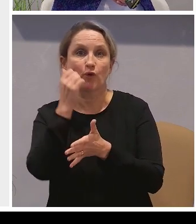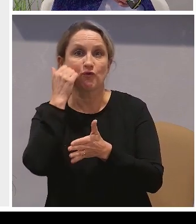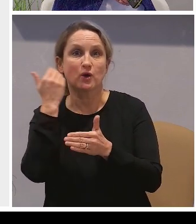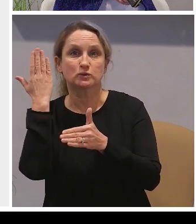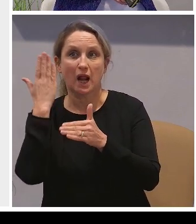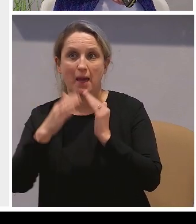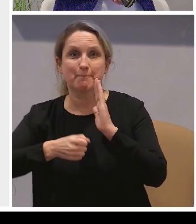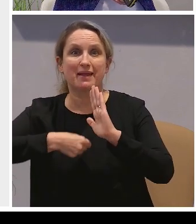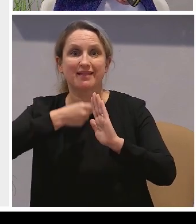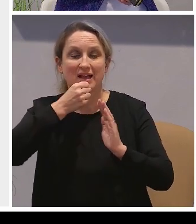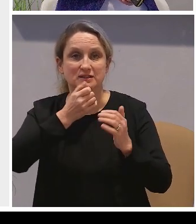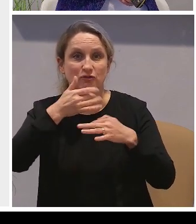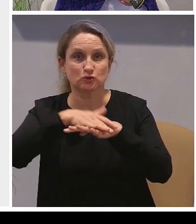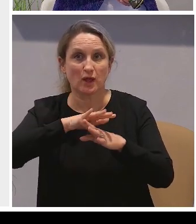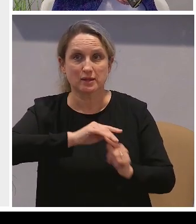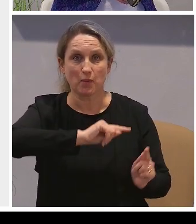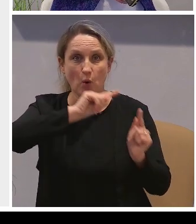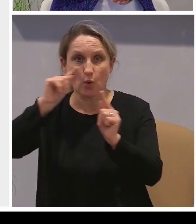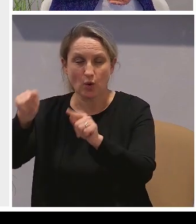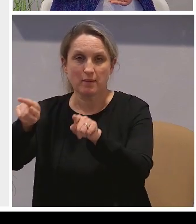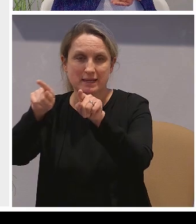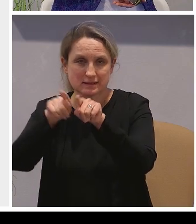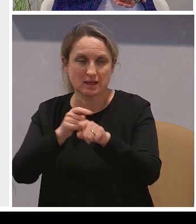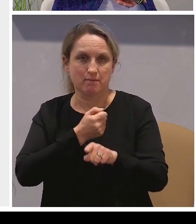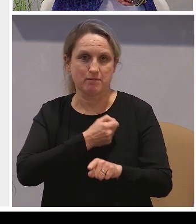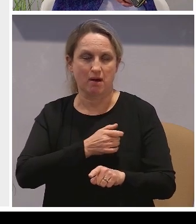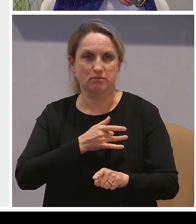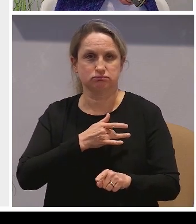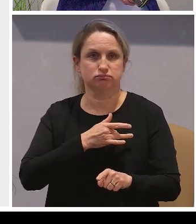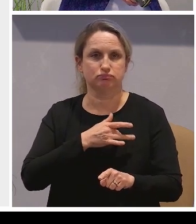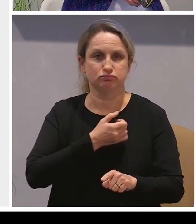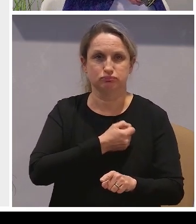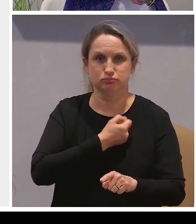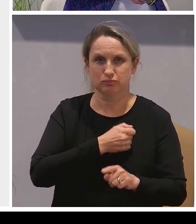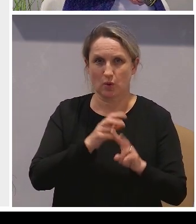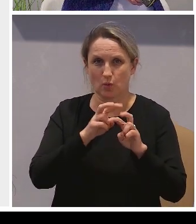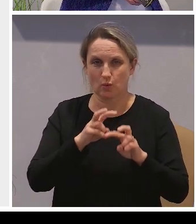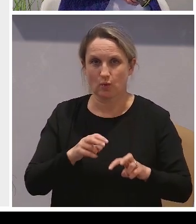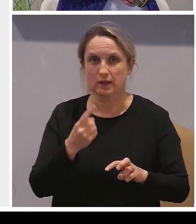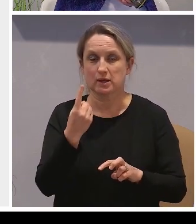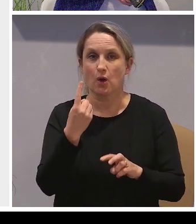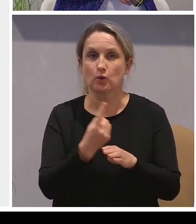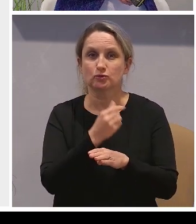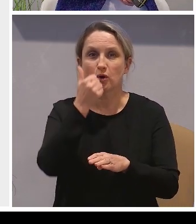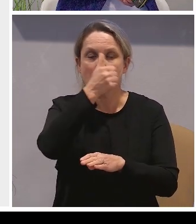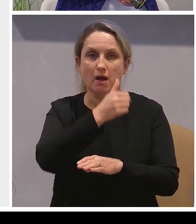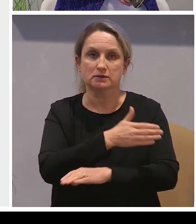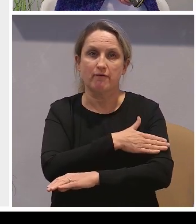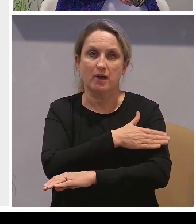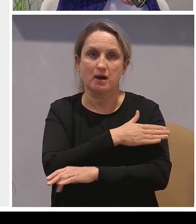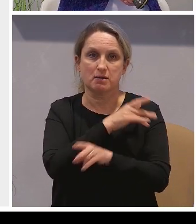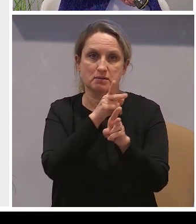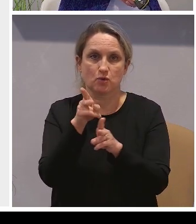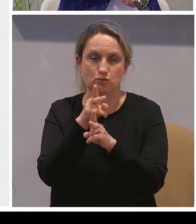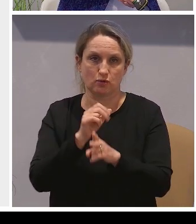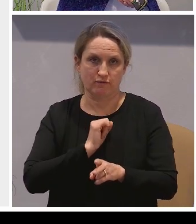when they are aged 9 to 11, and also when they stop growing, and also when they transfer into the adult